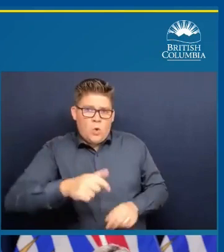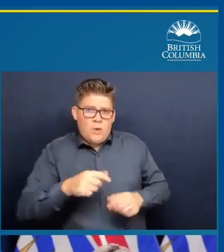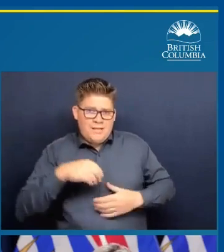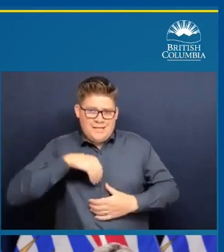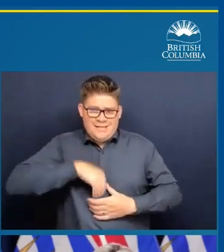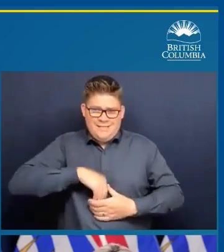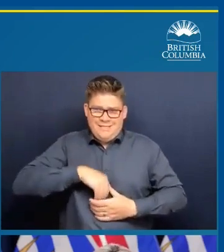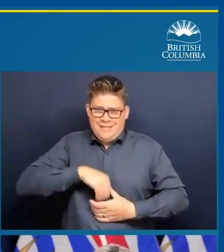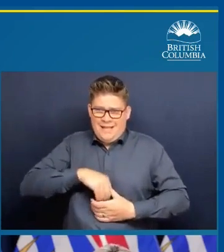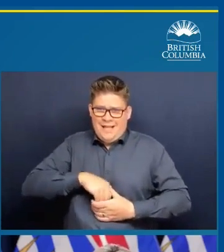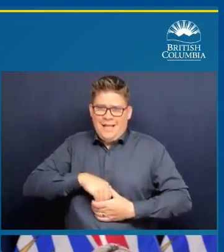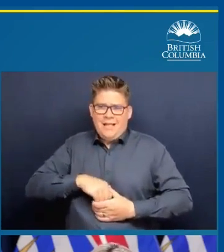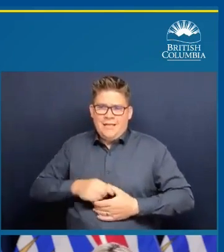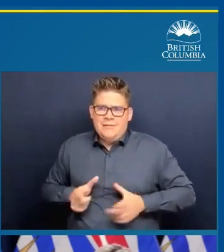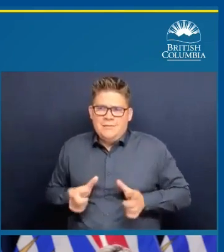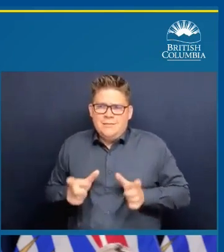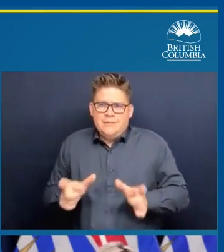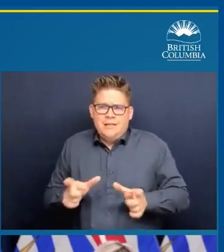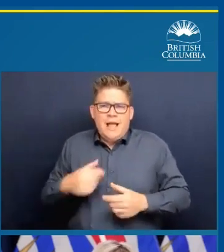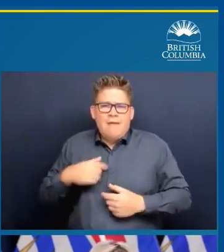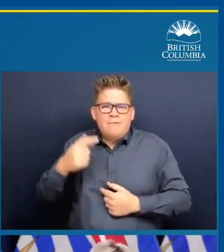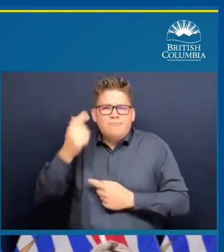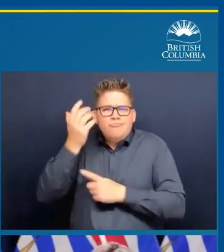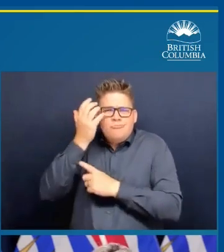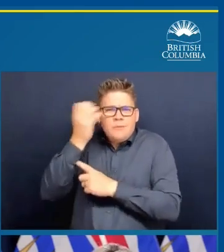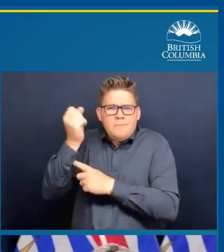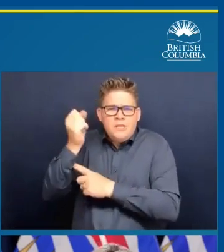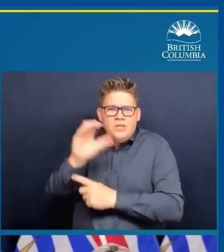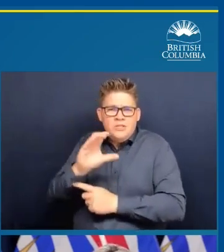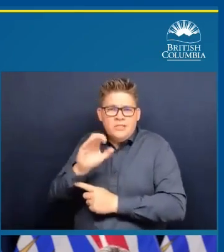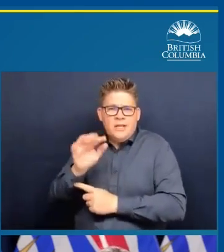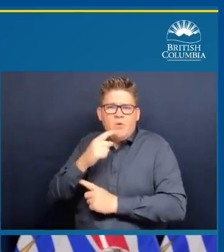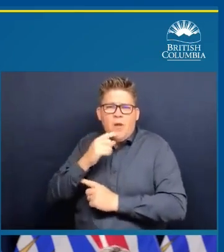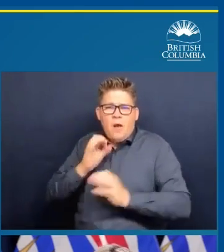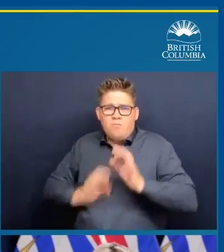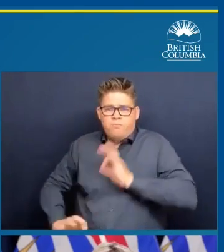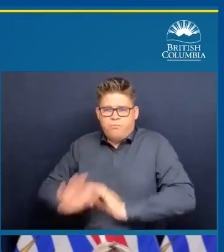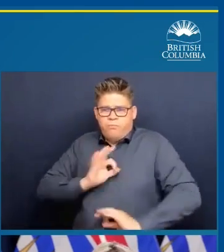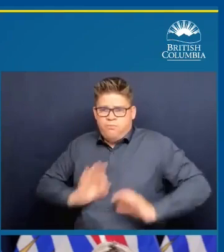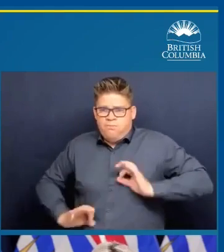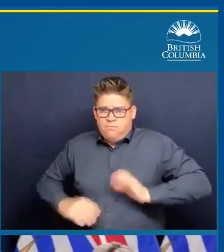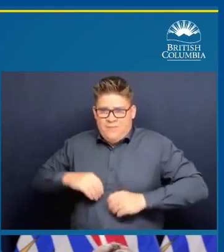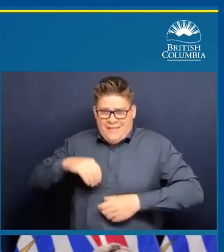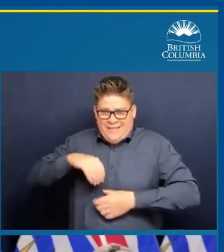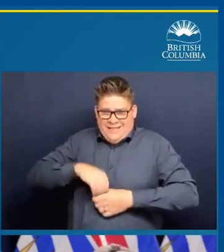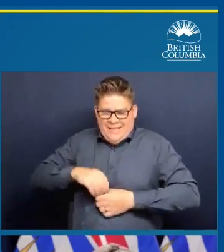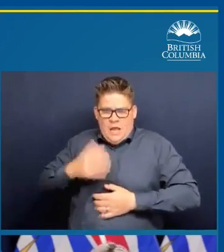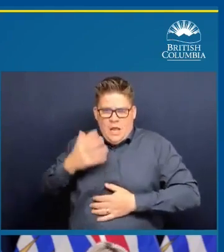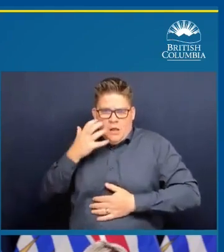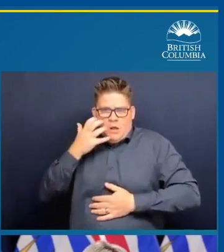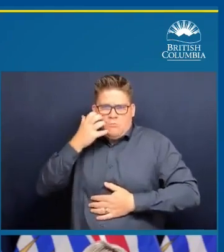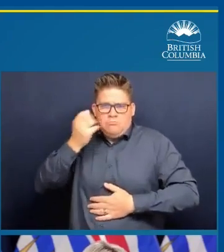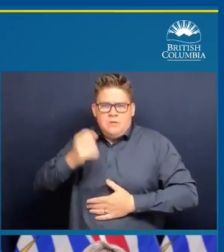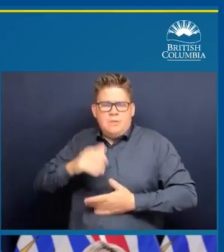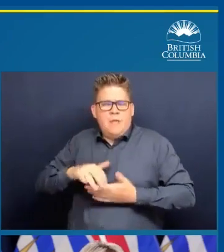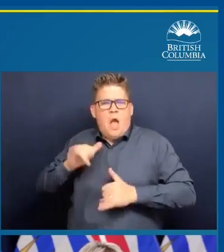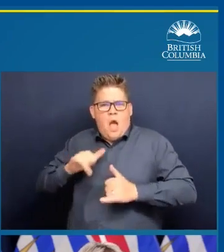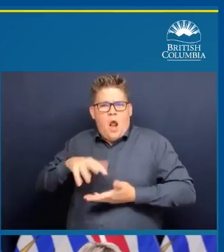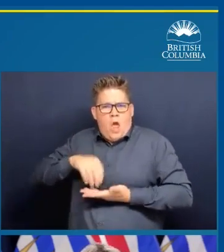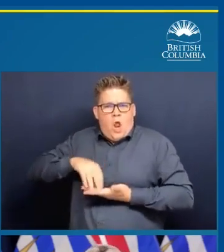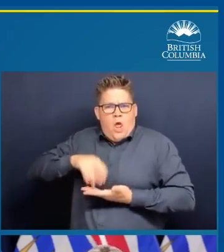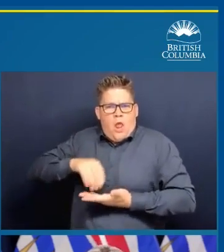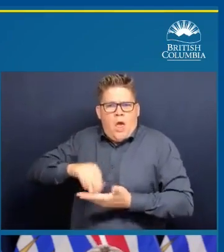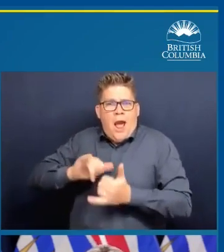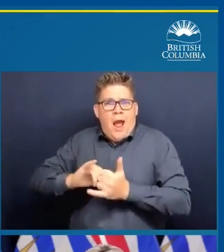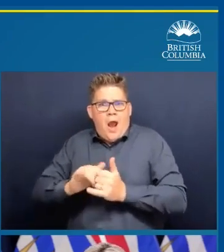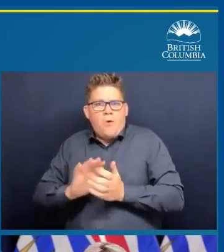the cell-mediated immunity, last much longer and give strong protection against severe illness, hospitalization,